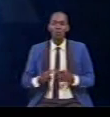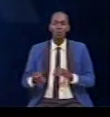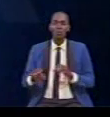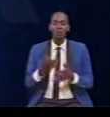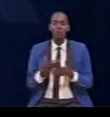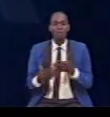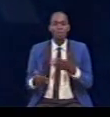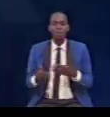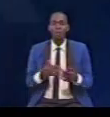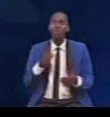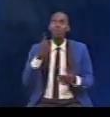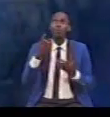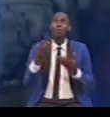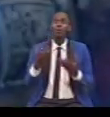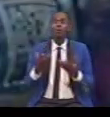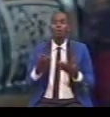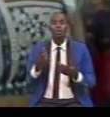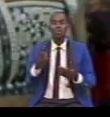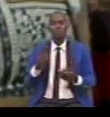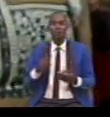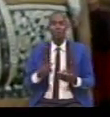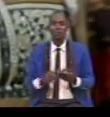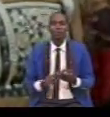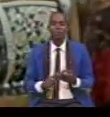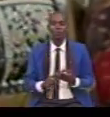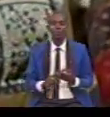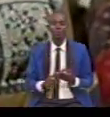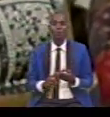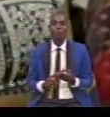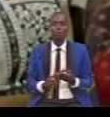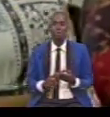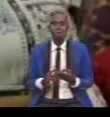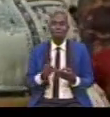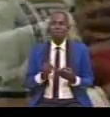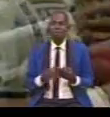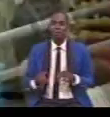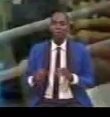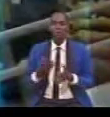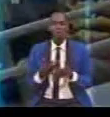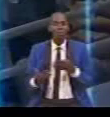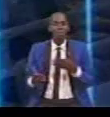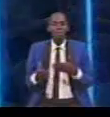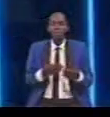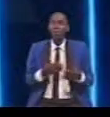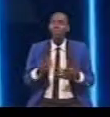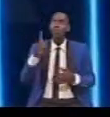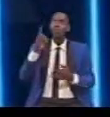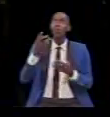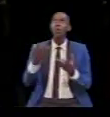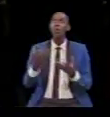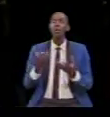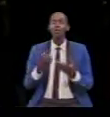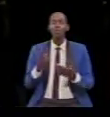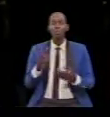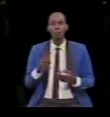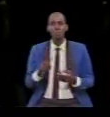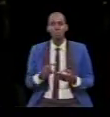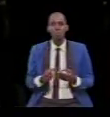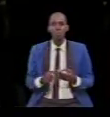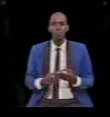To do whatever You want to. To do whatever You want